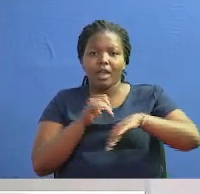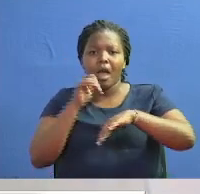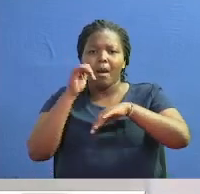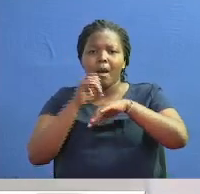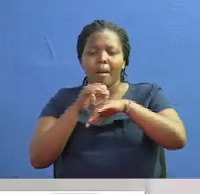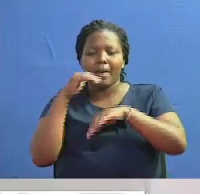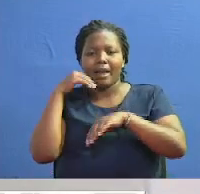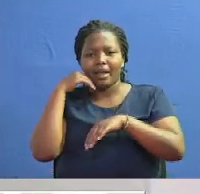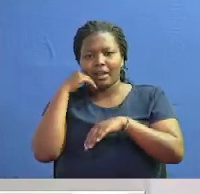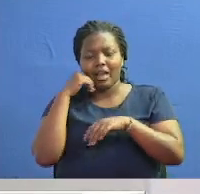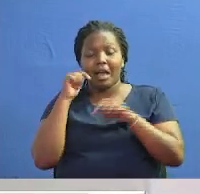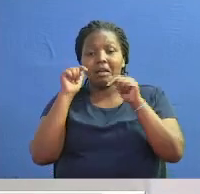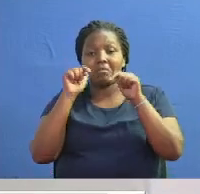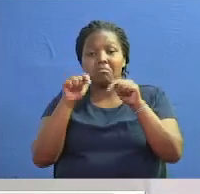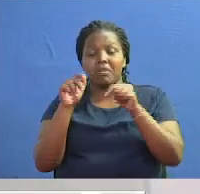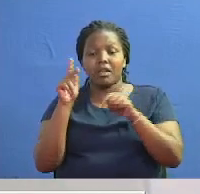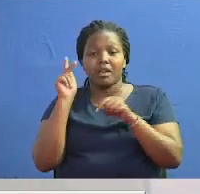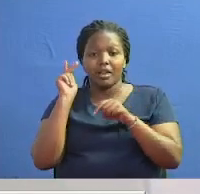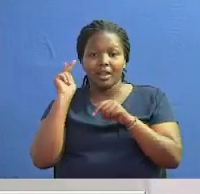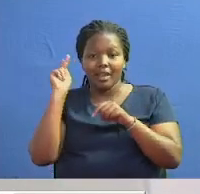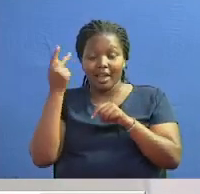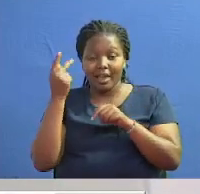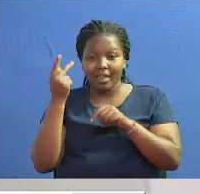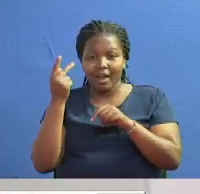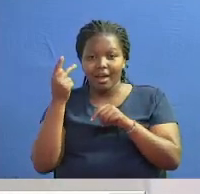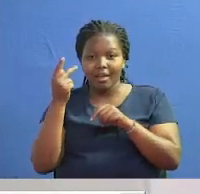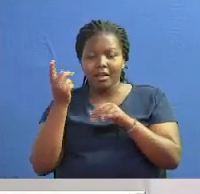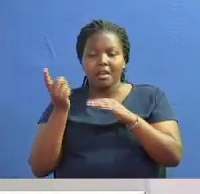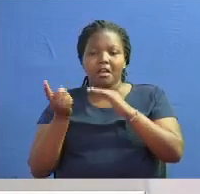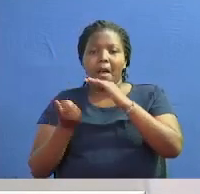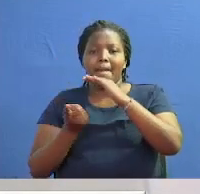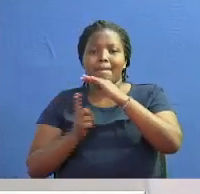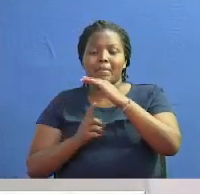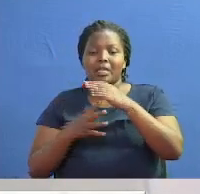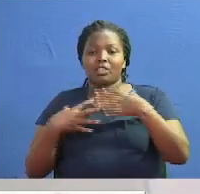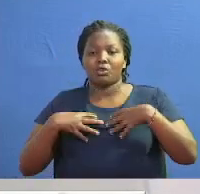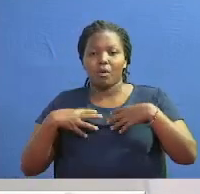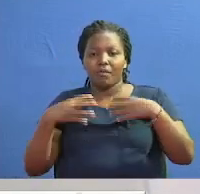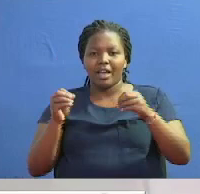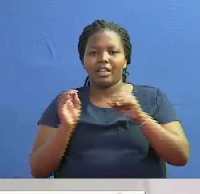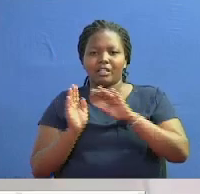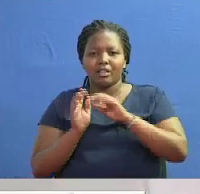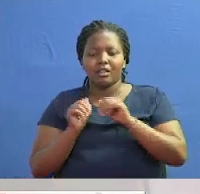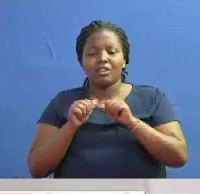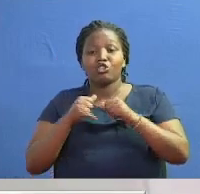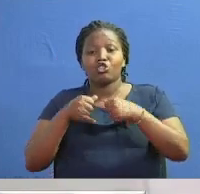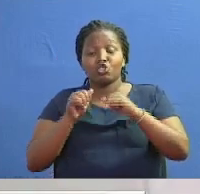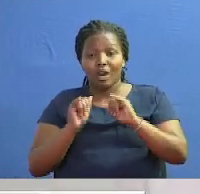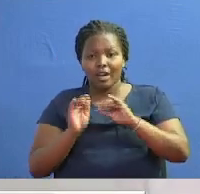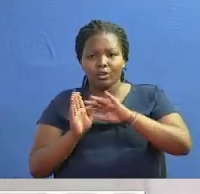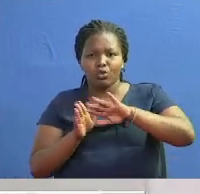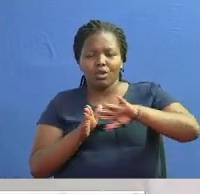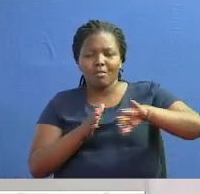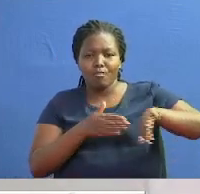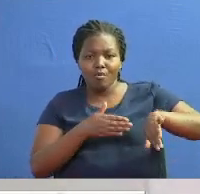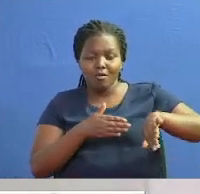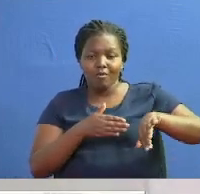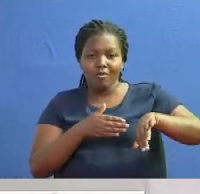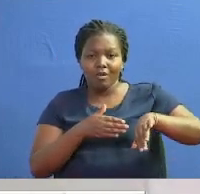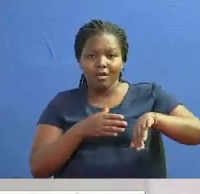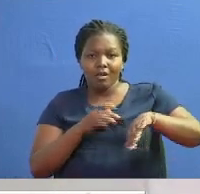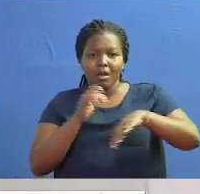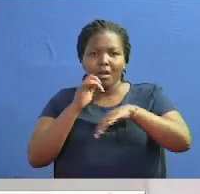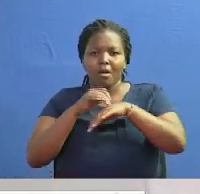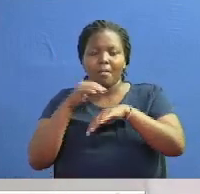Kenya, interventions has been put in place by the Ministry of Health to eliminate malaria, including the issuance